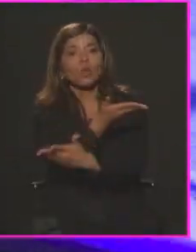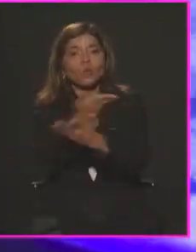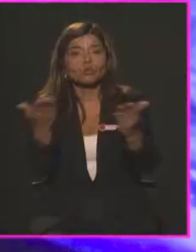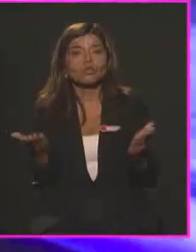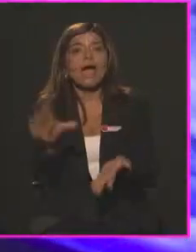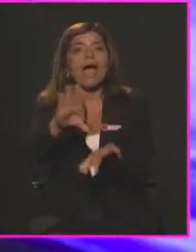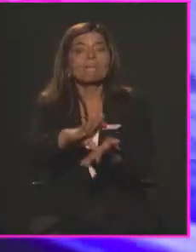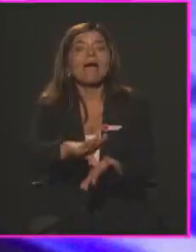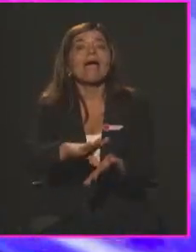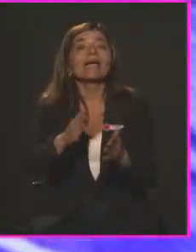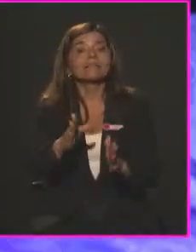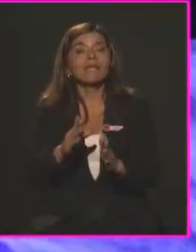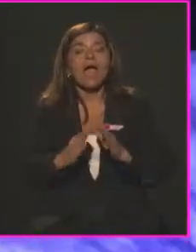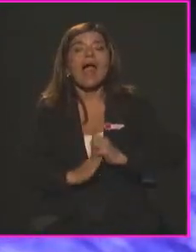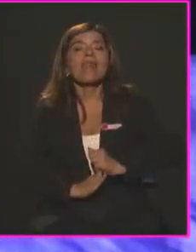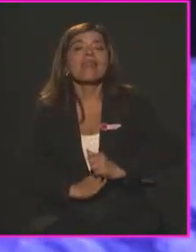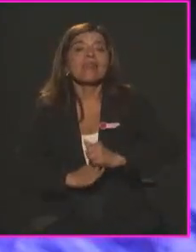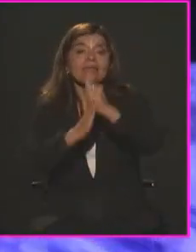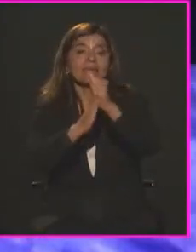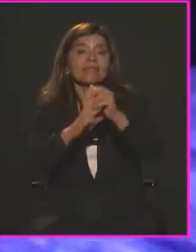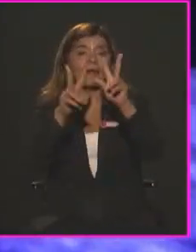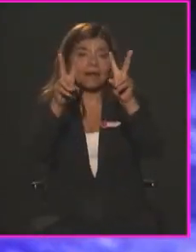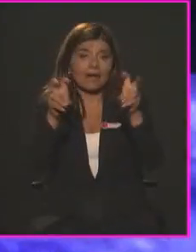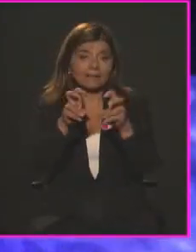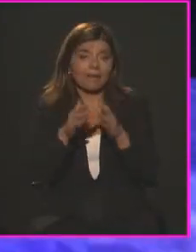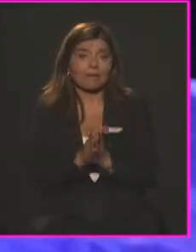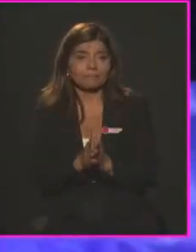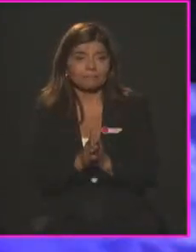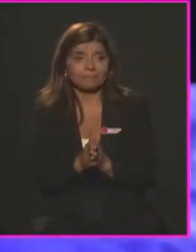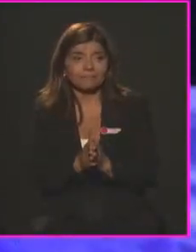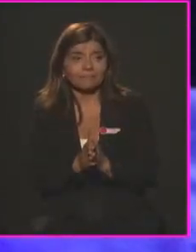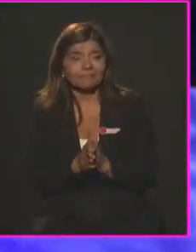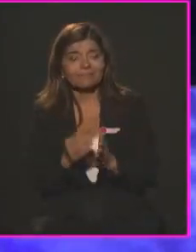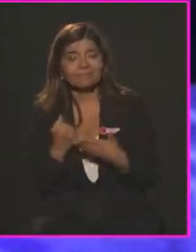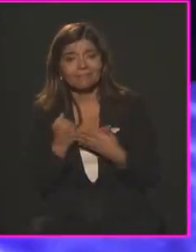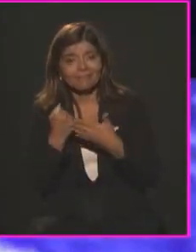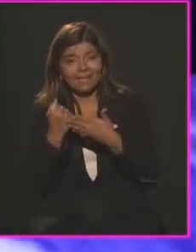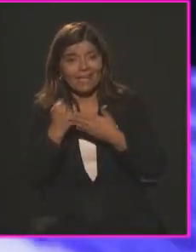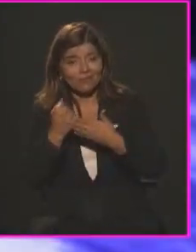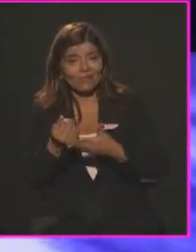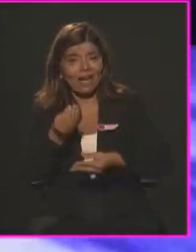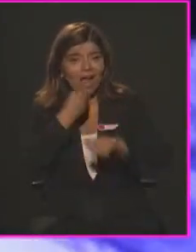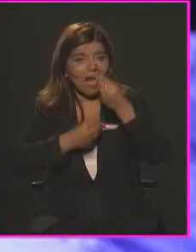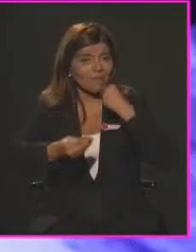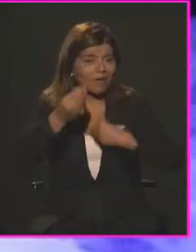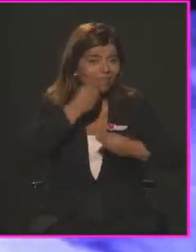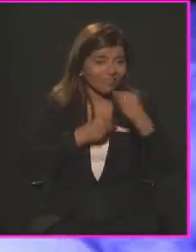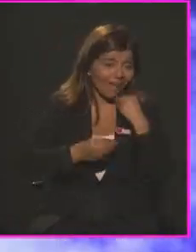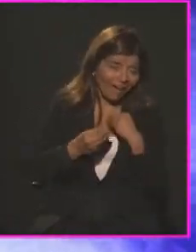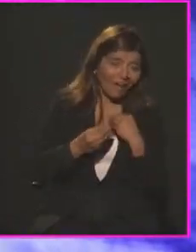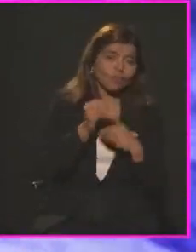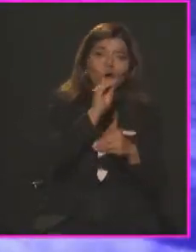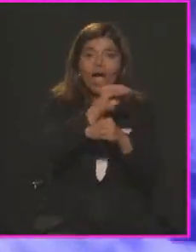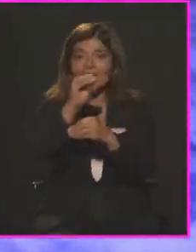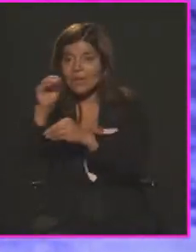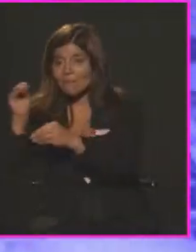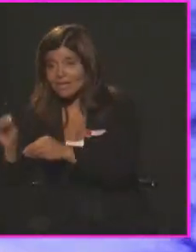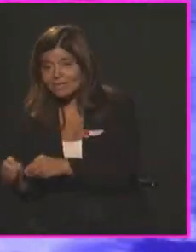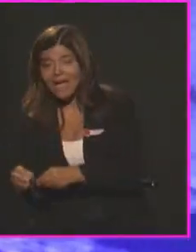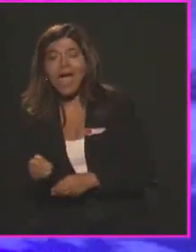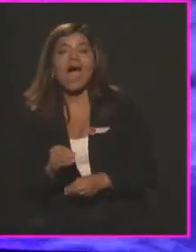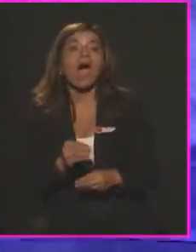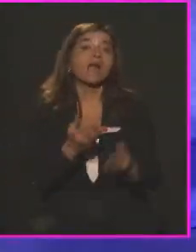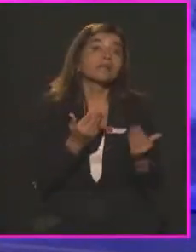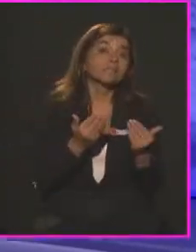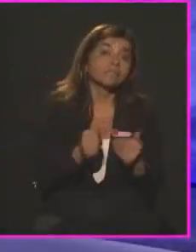topic and to help, feed us, feed those in need, and meet our climate goals while also